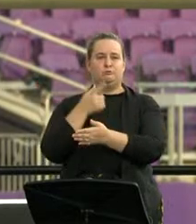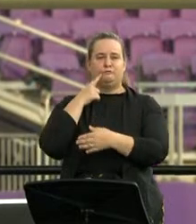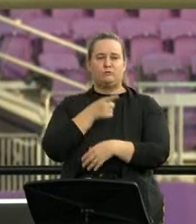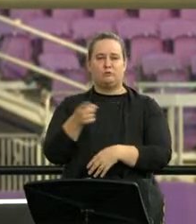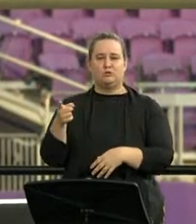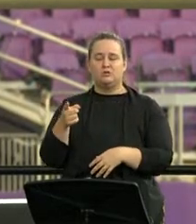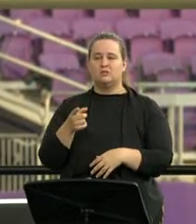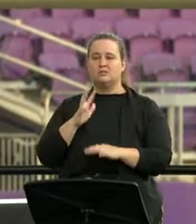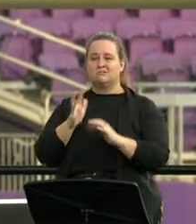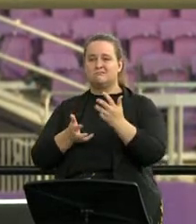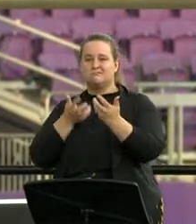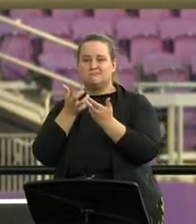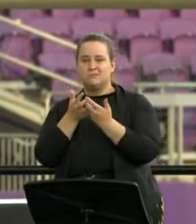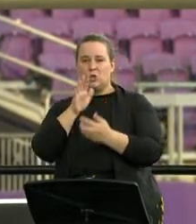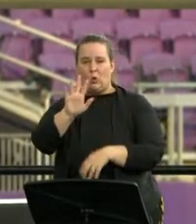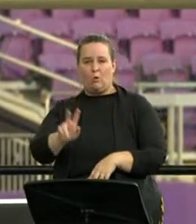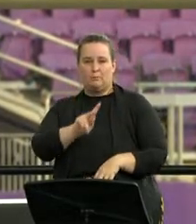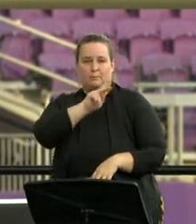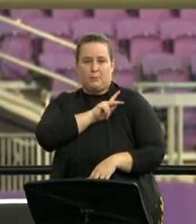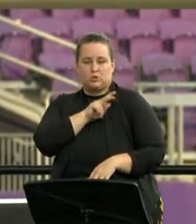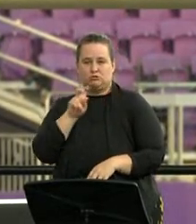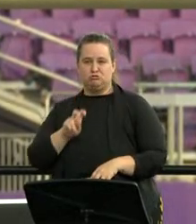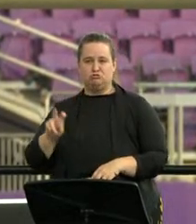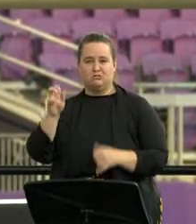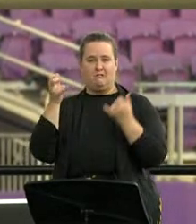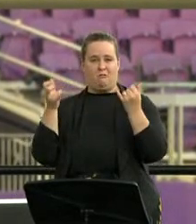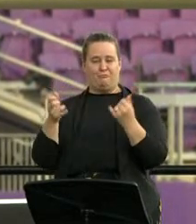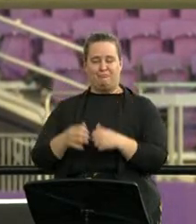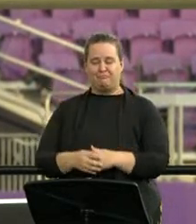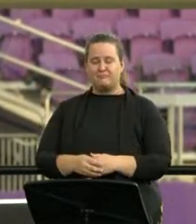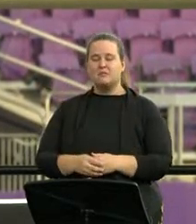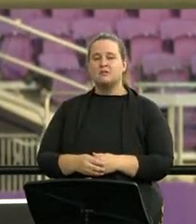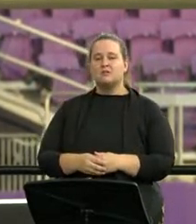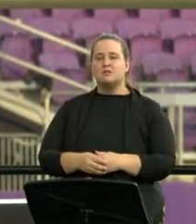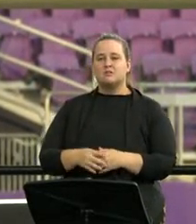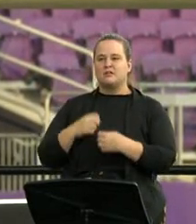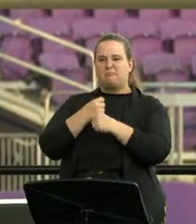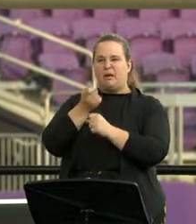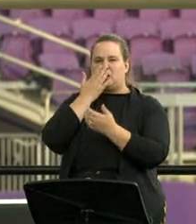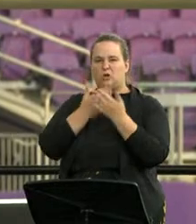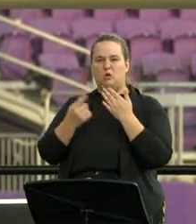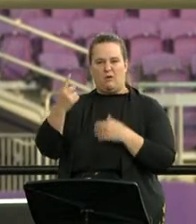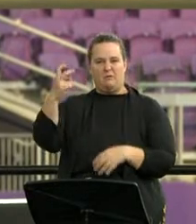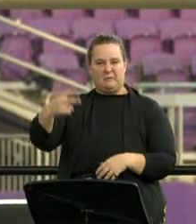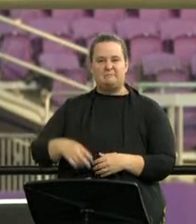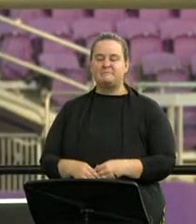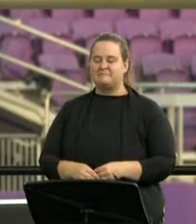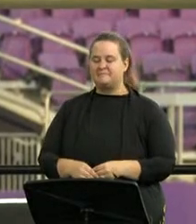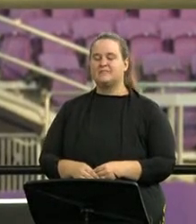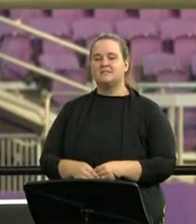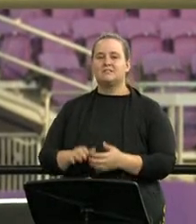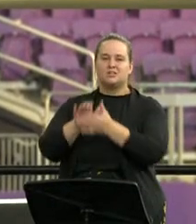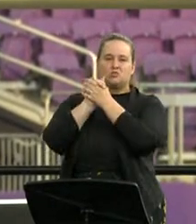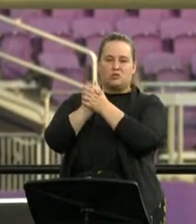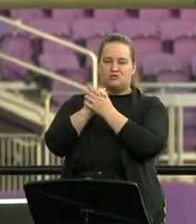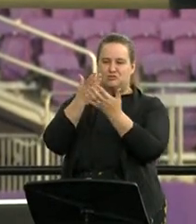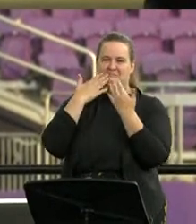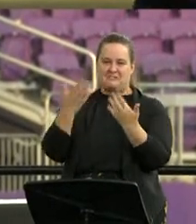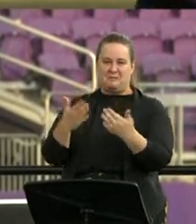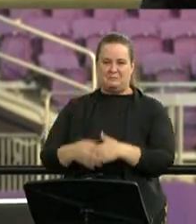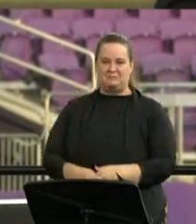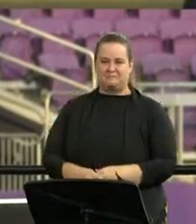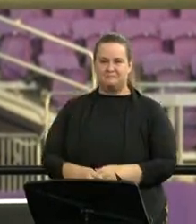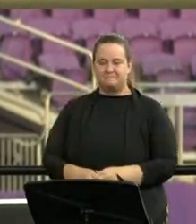It is your personal journey. Make it a great one. Congratulations and thank you.